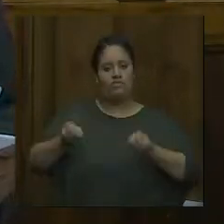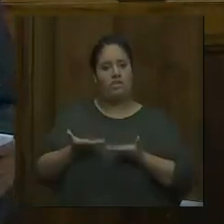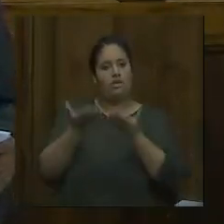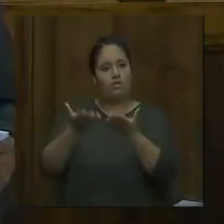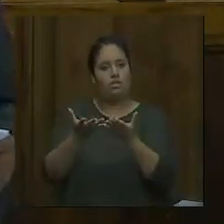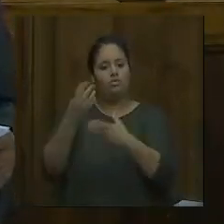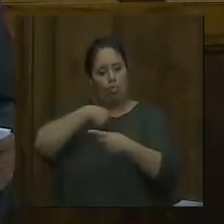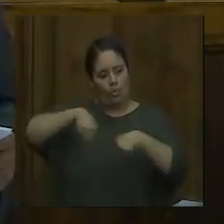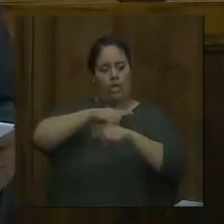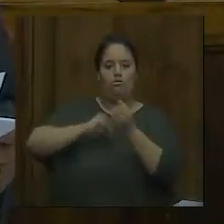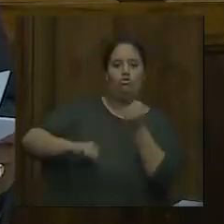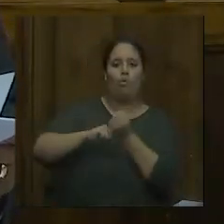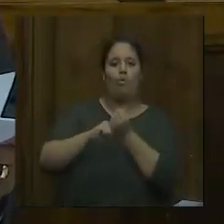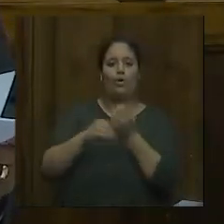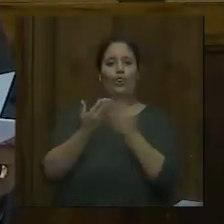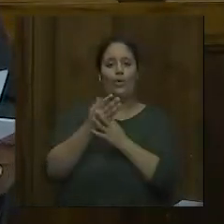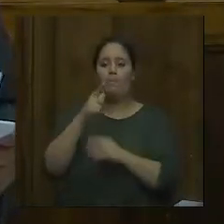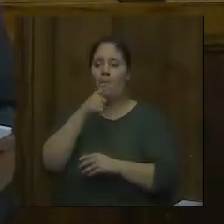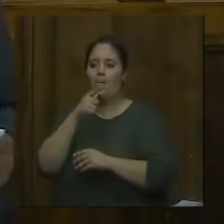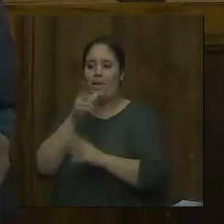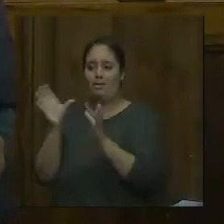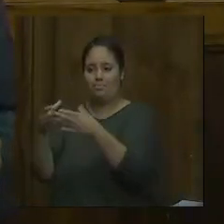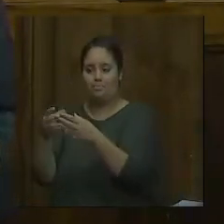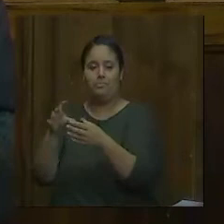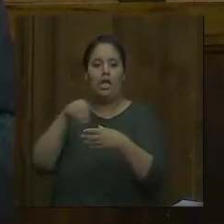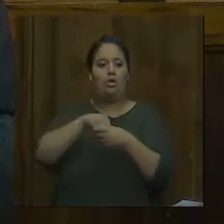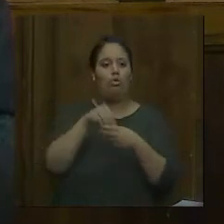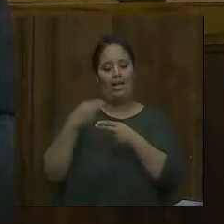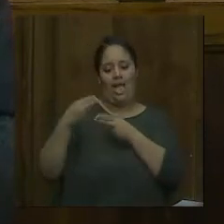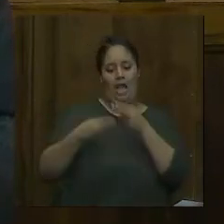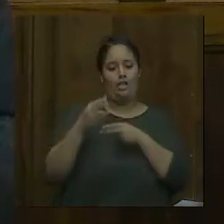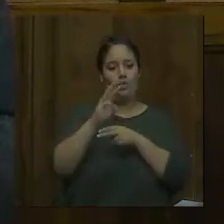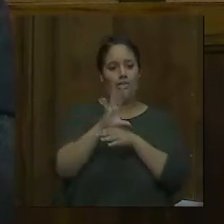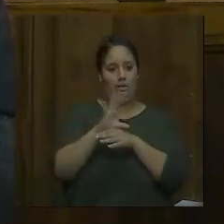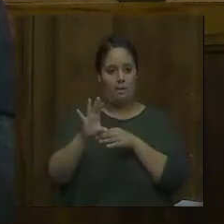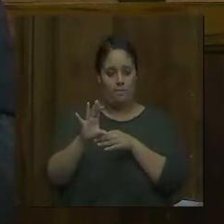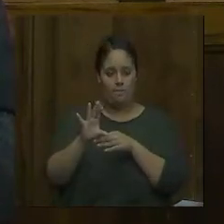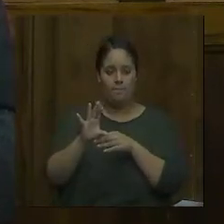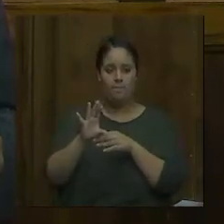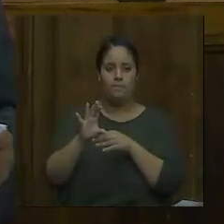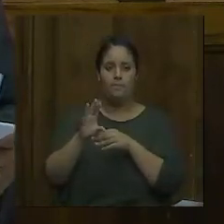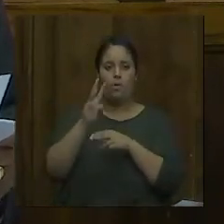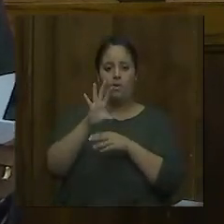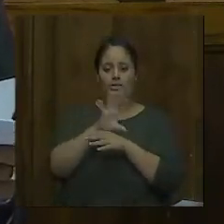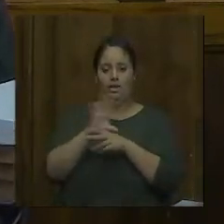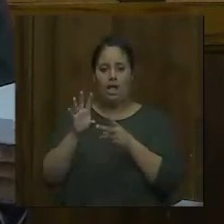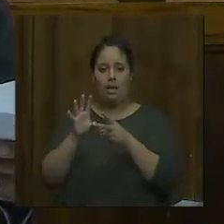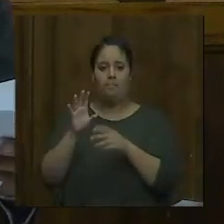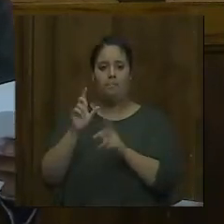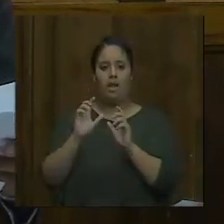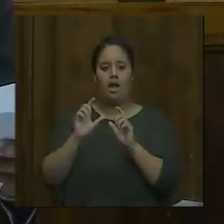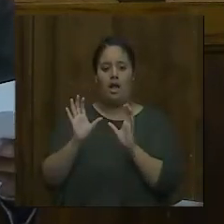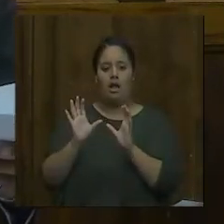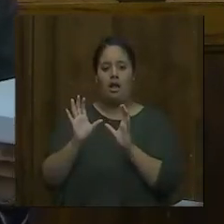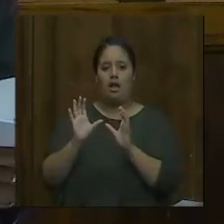supported by public entities, including Heritage Western Cape, Western Cape Cultural